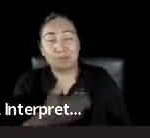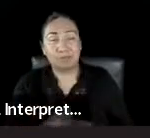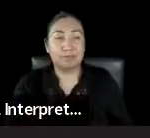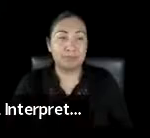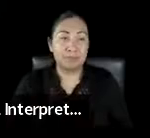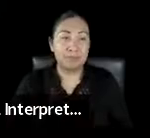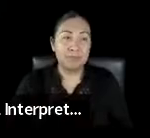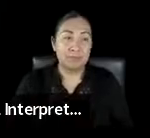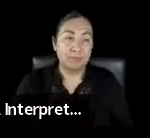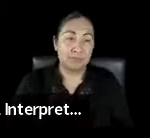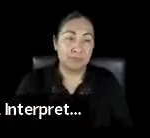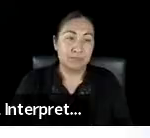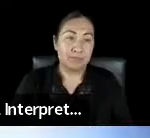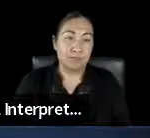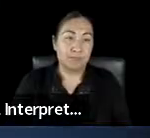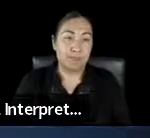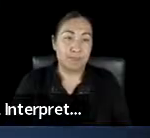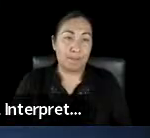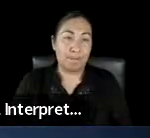1-800-273-8255.